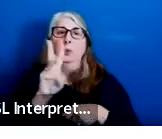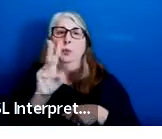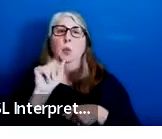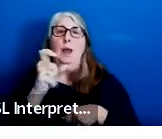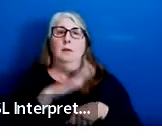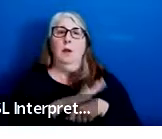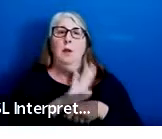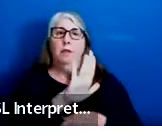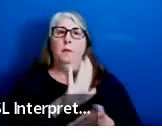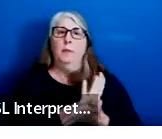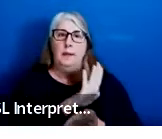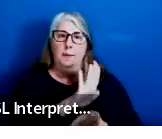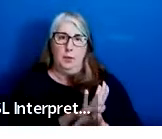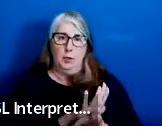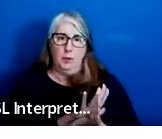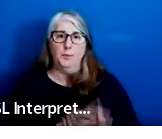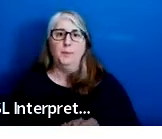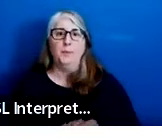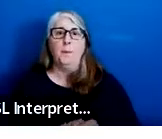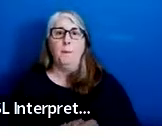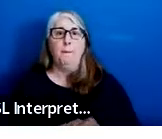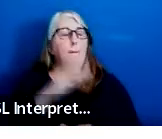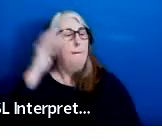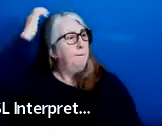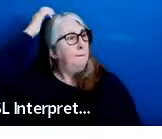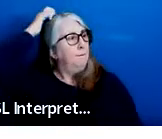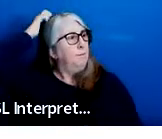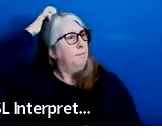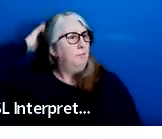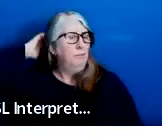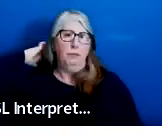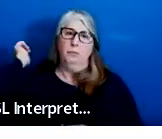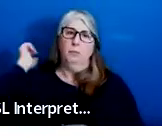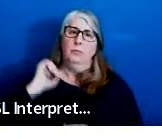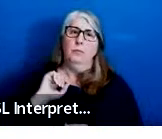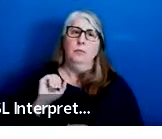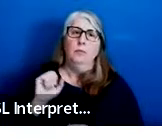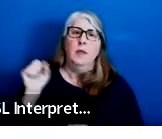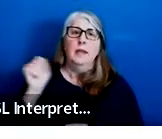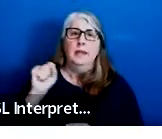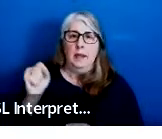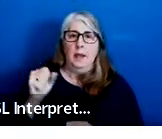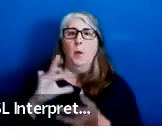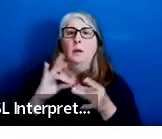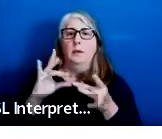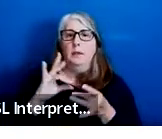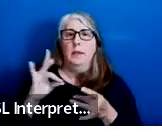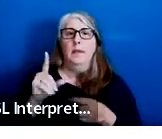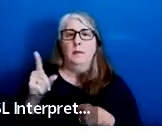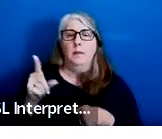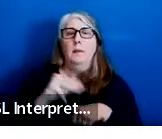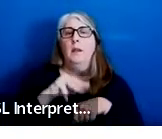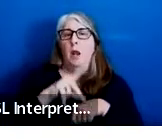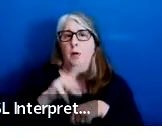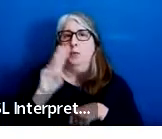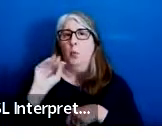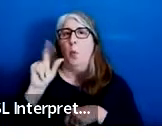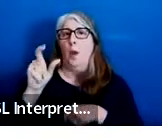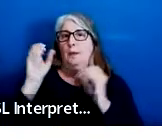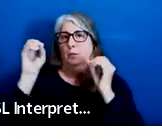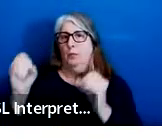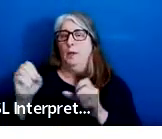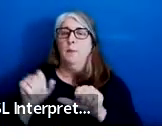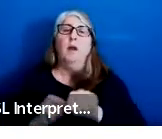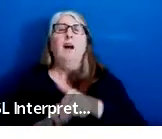Yeah, I was gonna say McDonald's. Somebody asked specifically about McDonald's and that they are wax free, but generally,